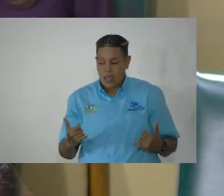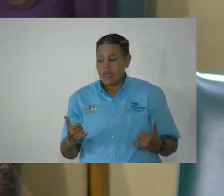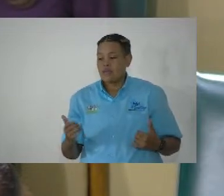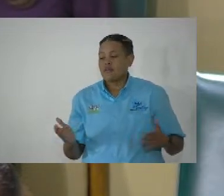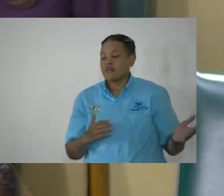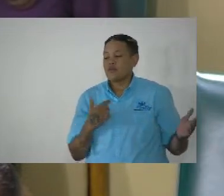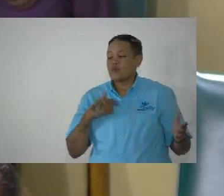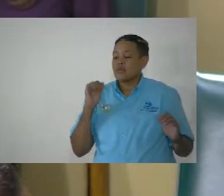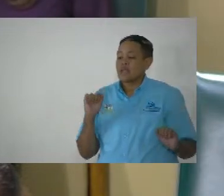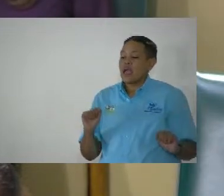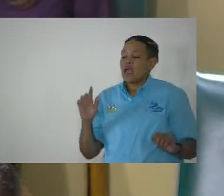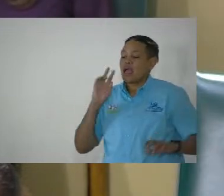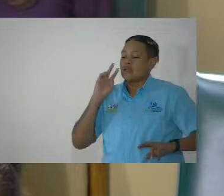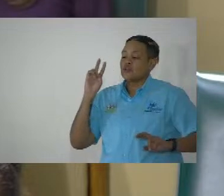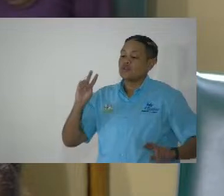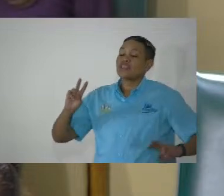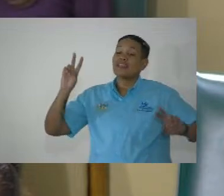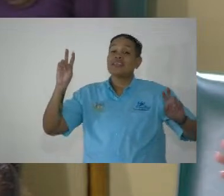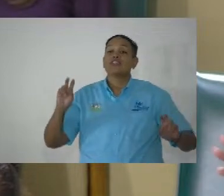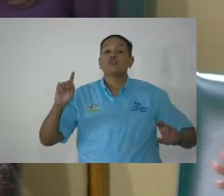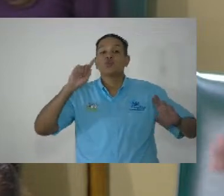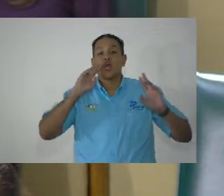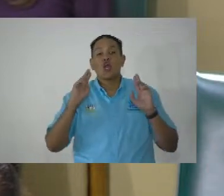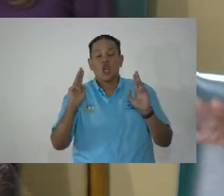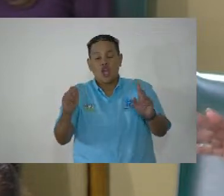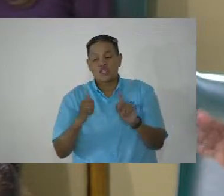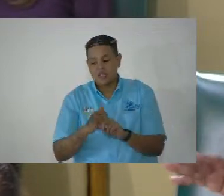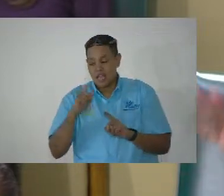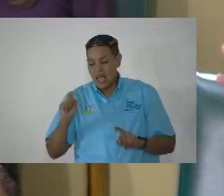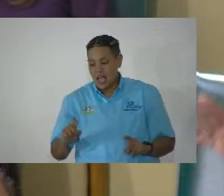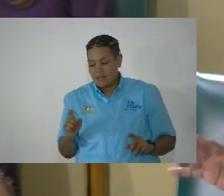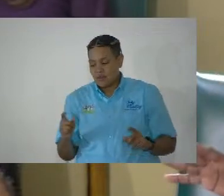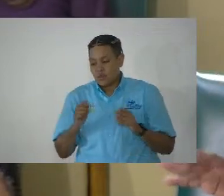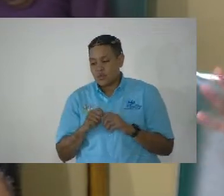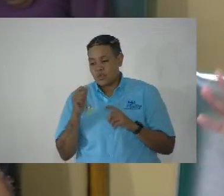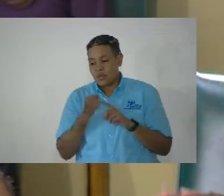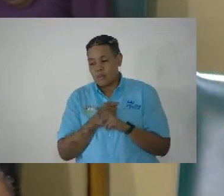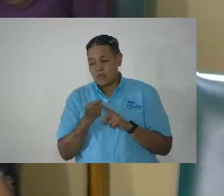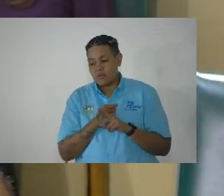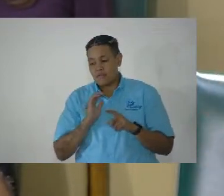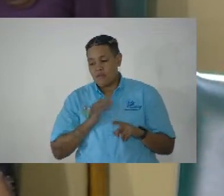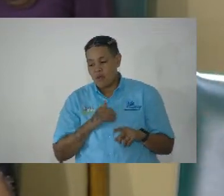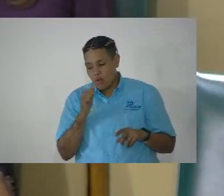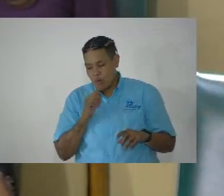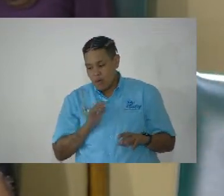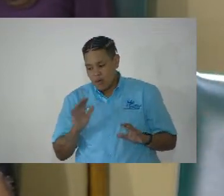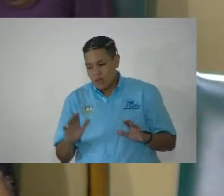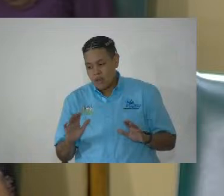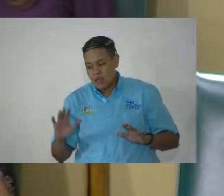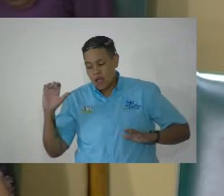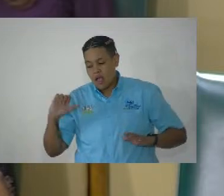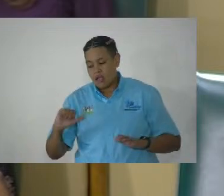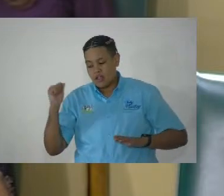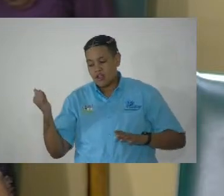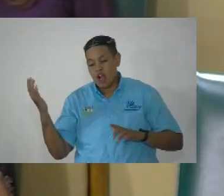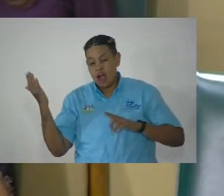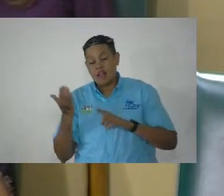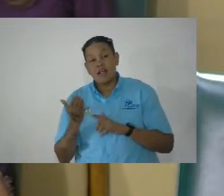so we can treat with matters that are urgent, that has to do with the abuse of our women. The other